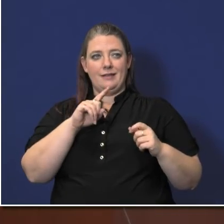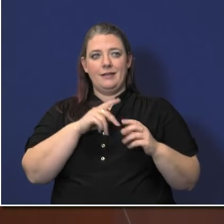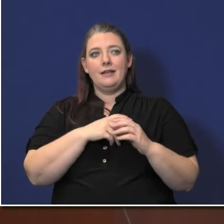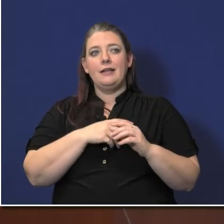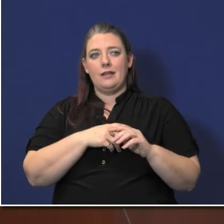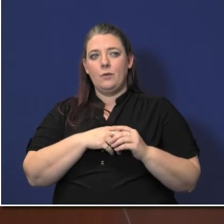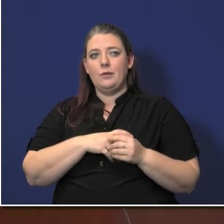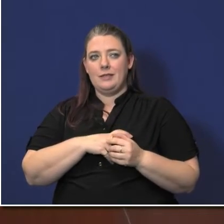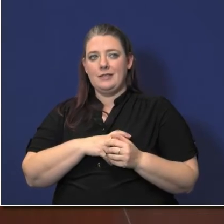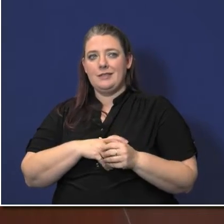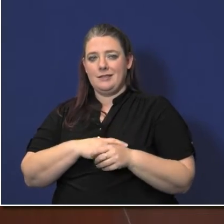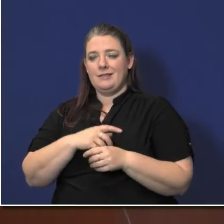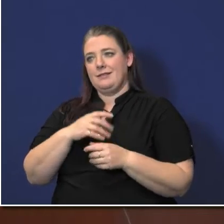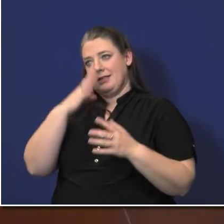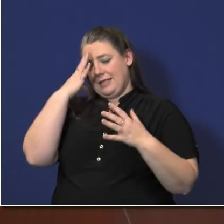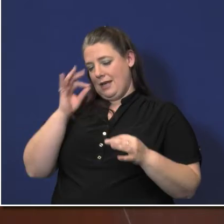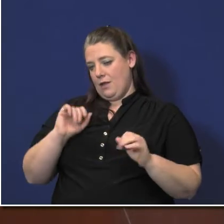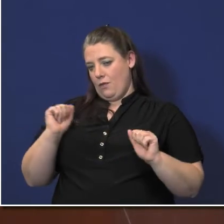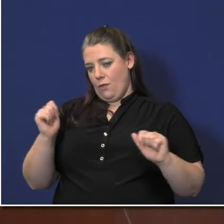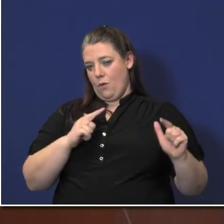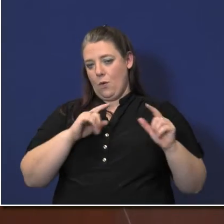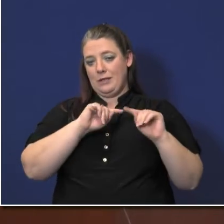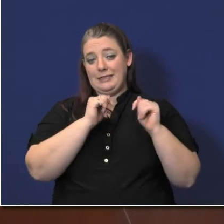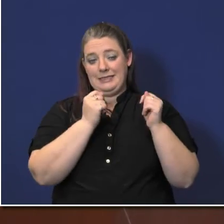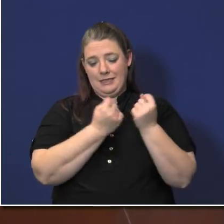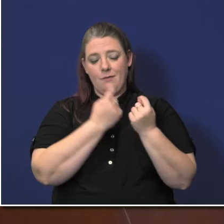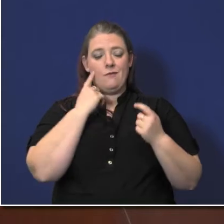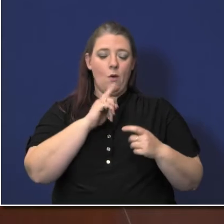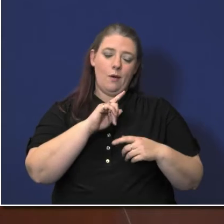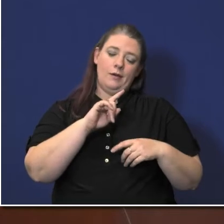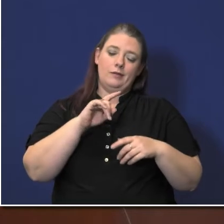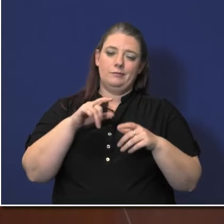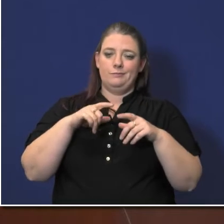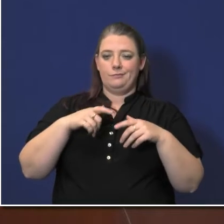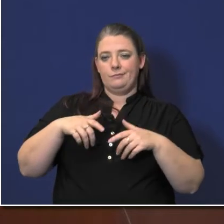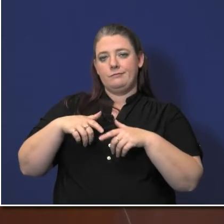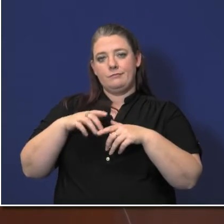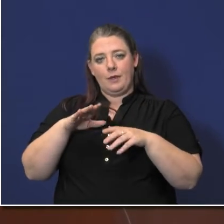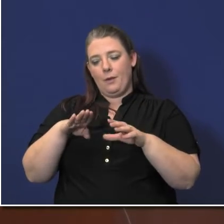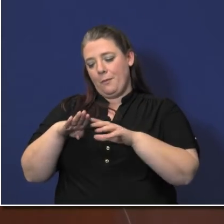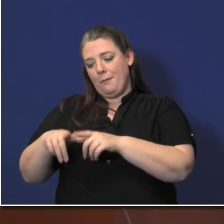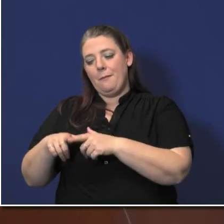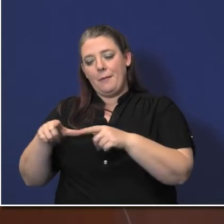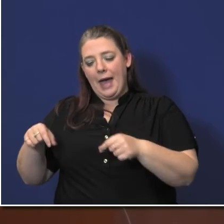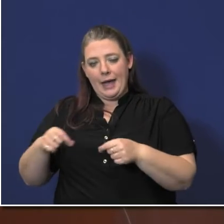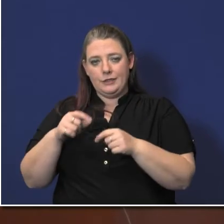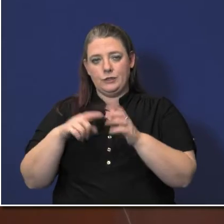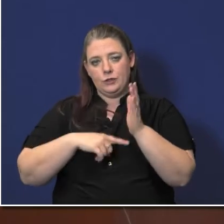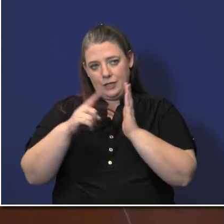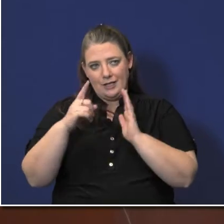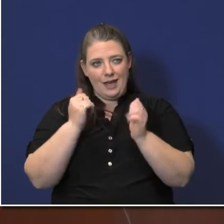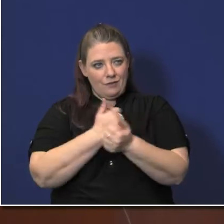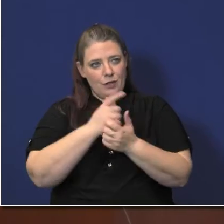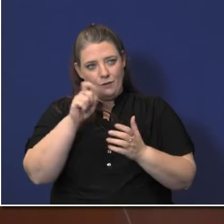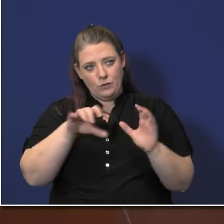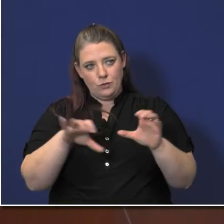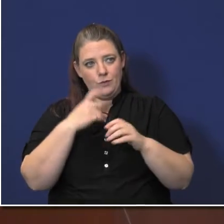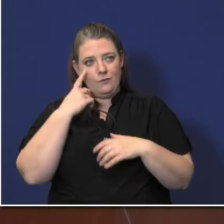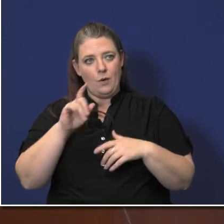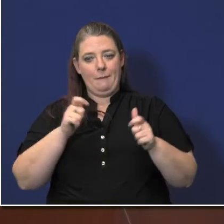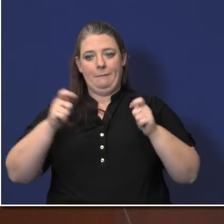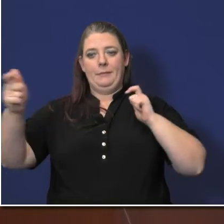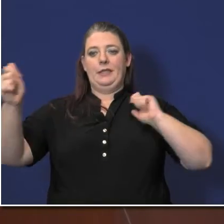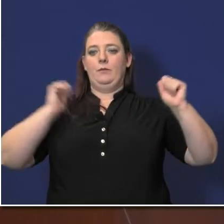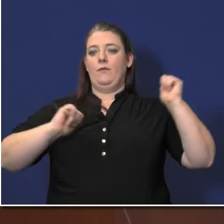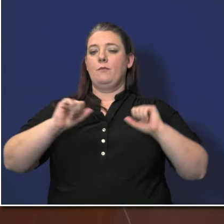the whole team, not only for the security purposes, for bag checks and the typical things that you have to do now actually for bigger performances,